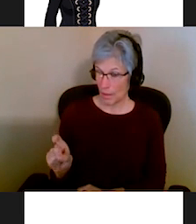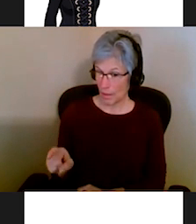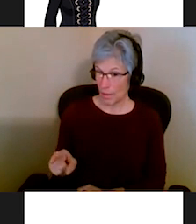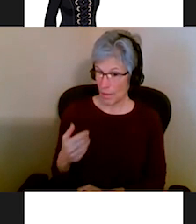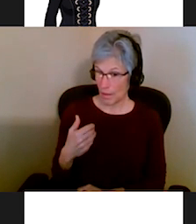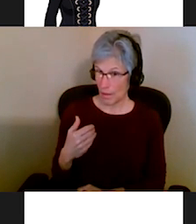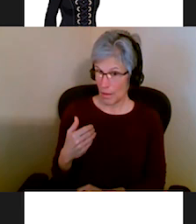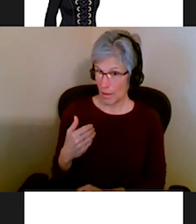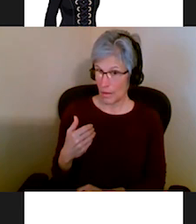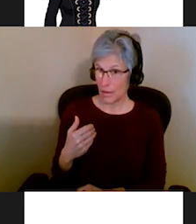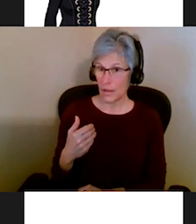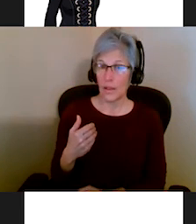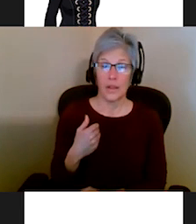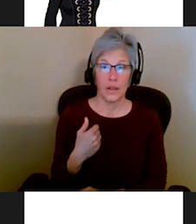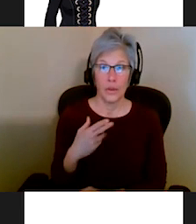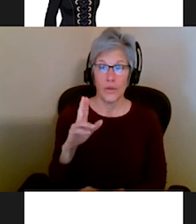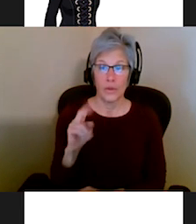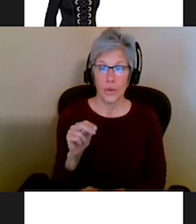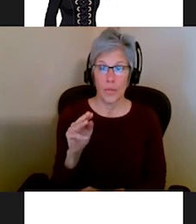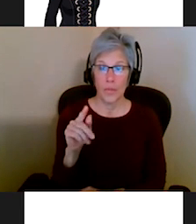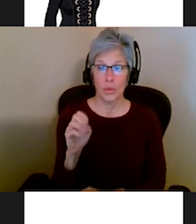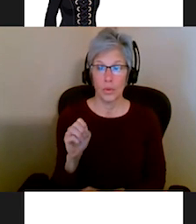You have to unmute yourself, sweetheart. I know.